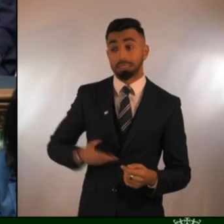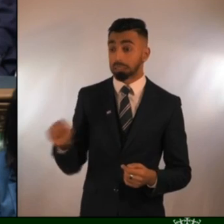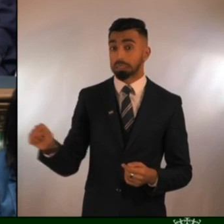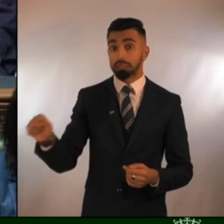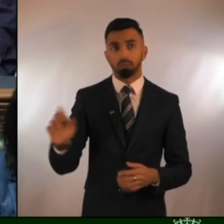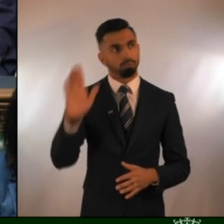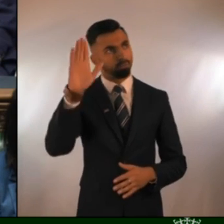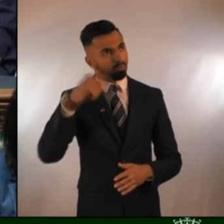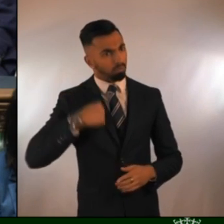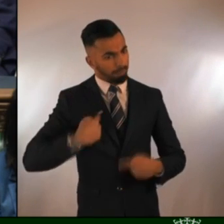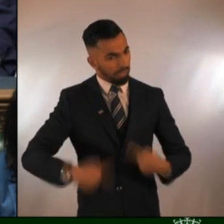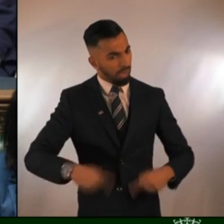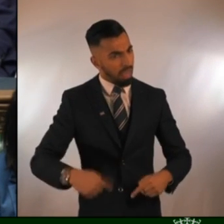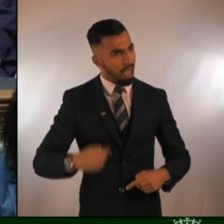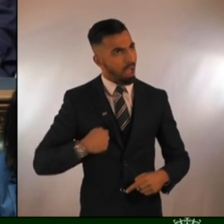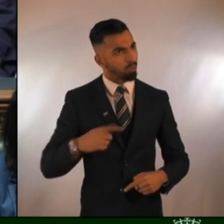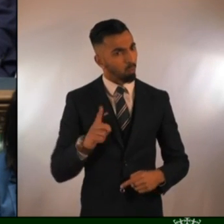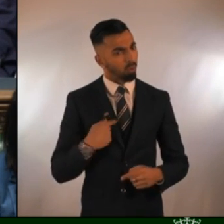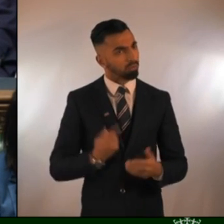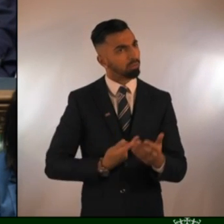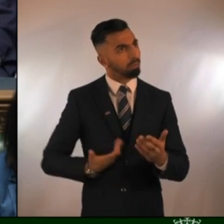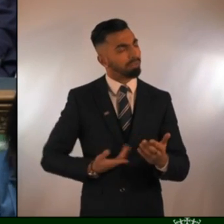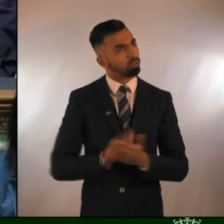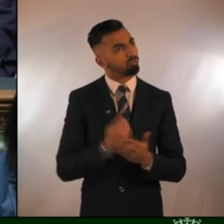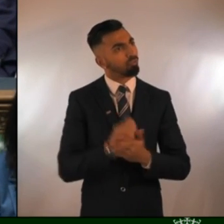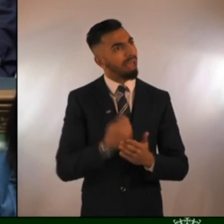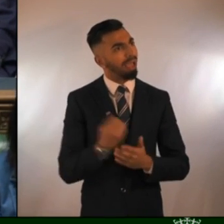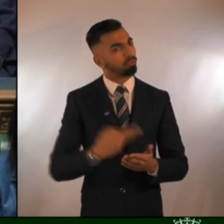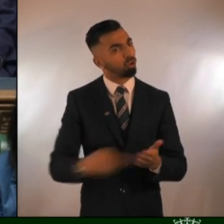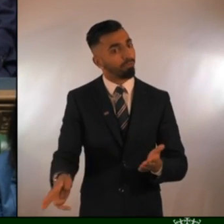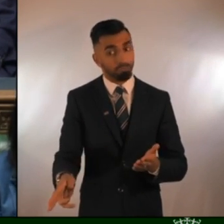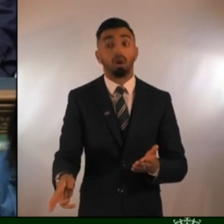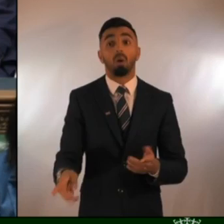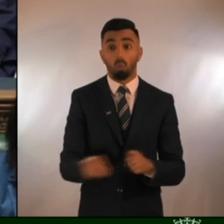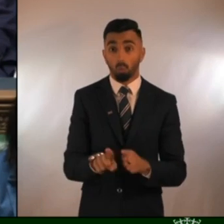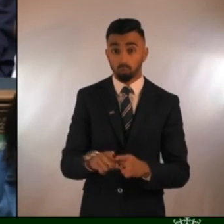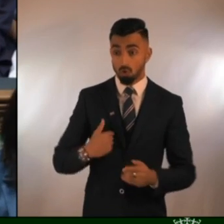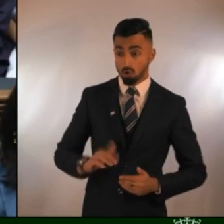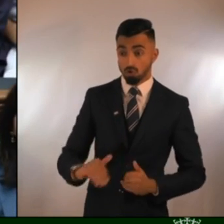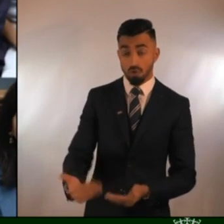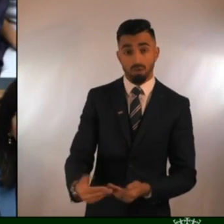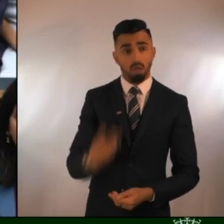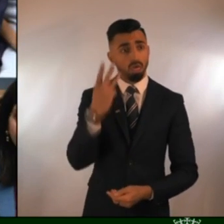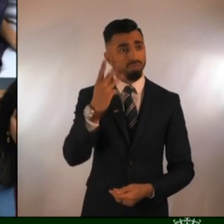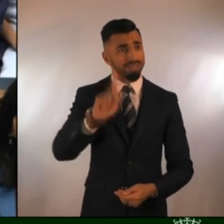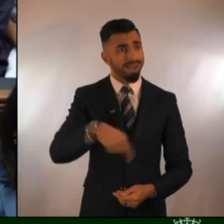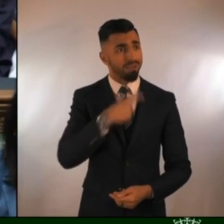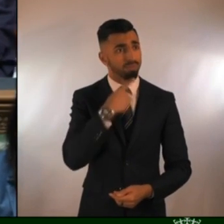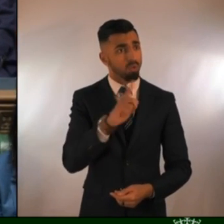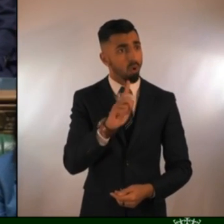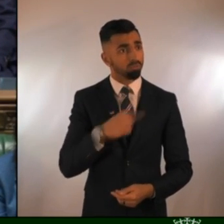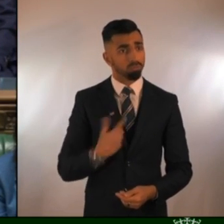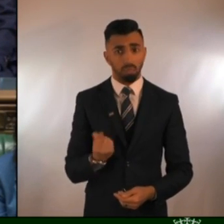rates relief a £3,000 cash grant per business. This is a £2 billion